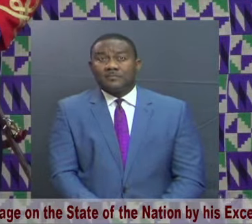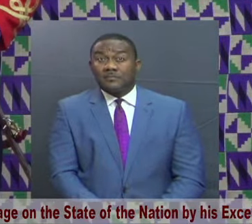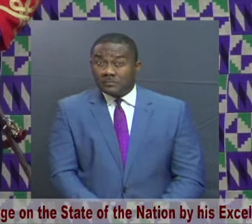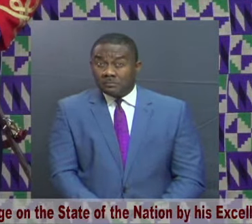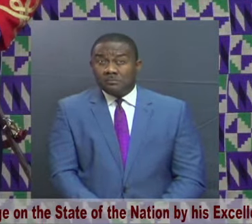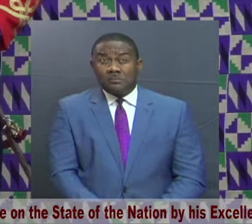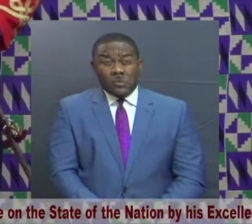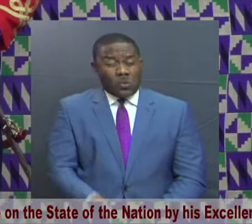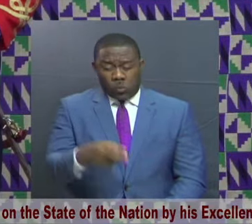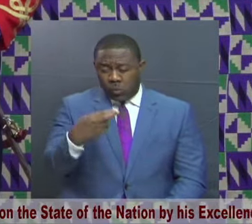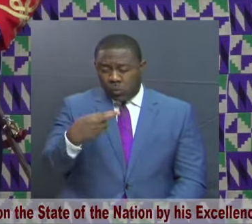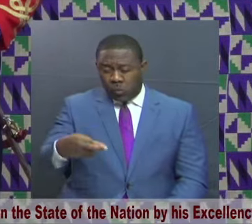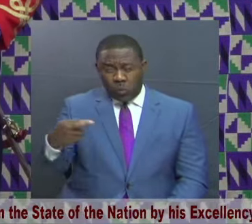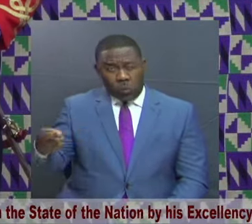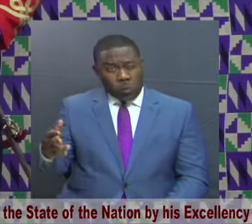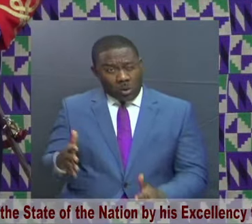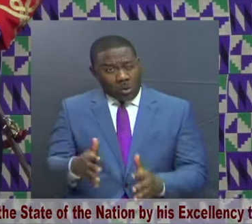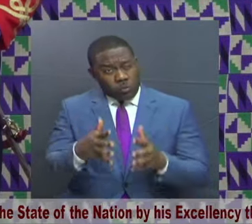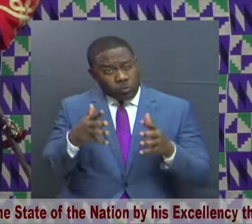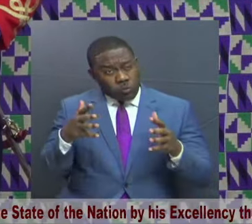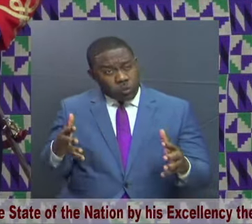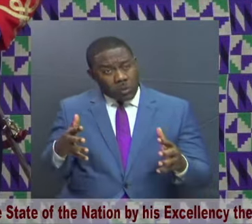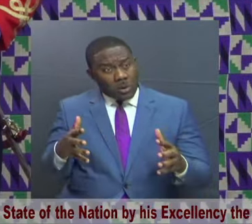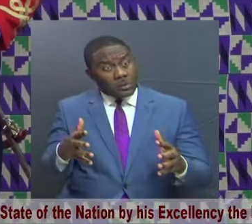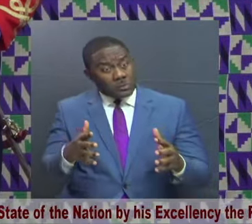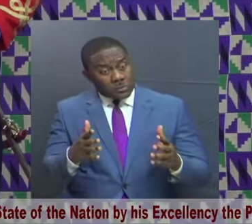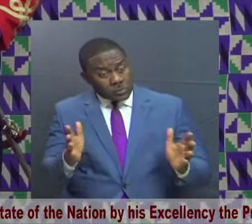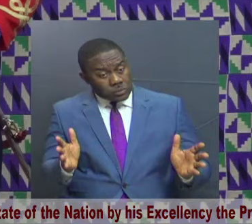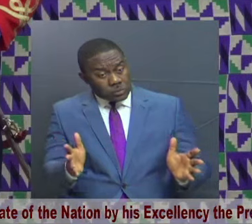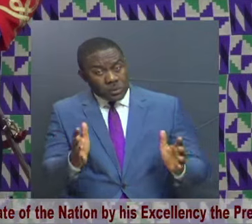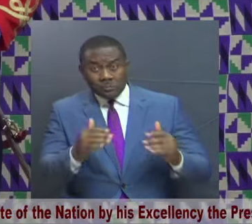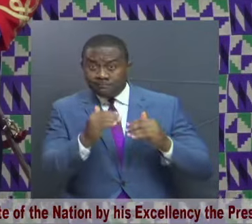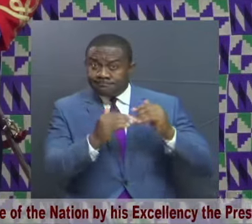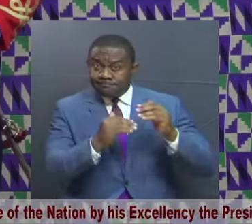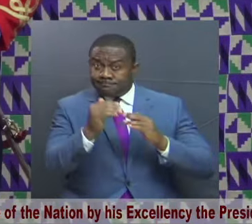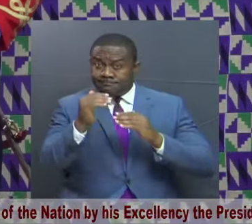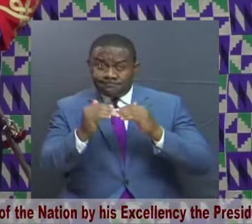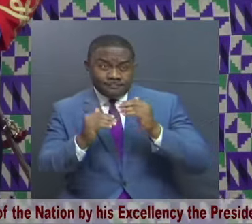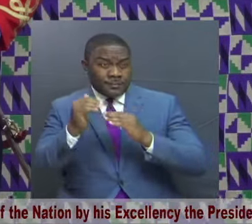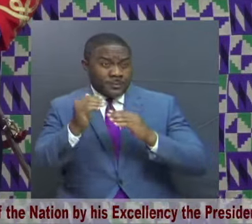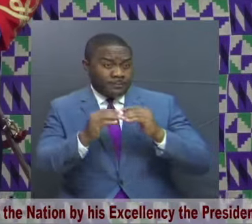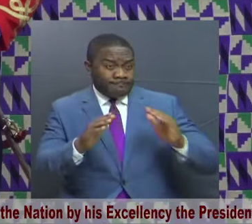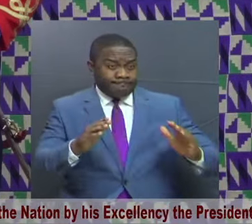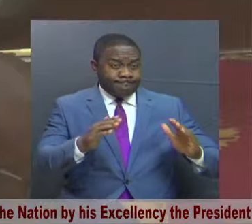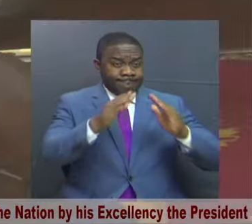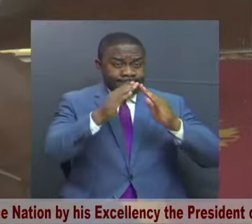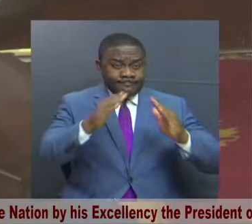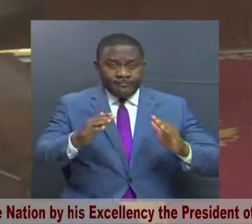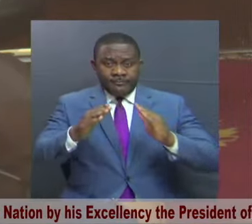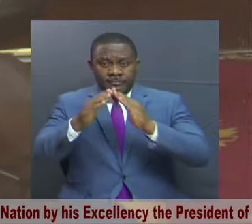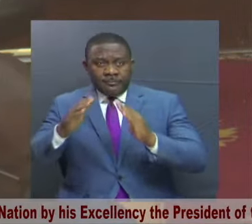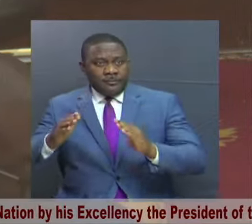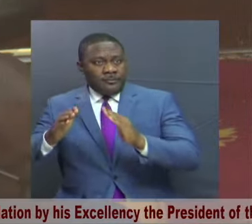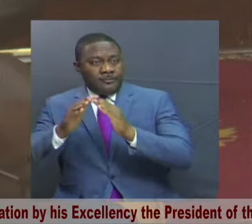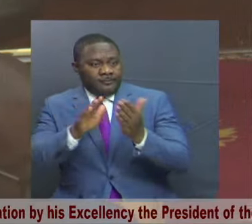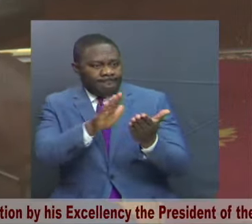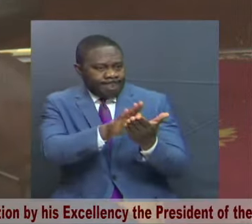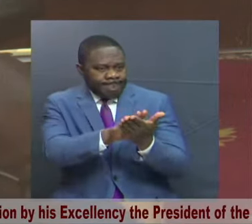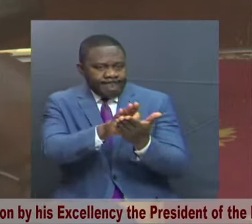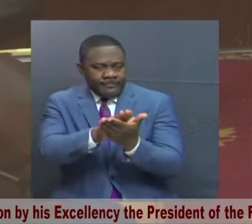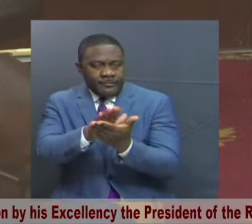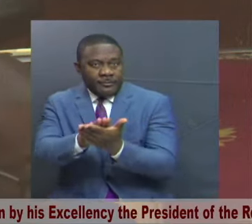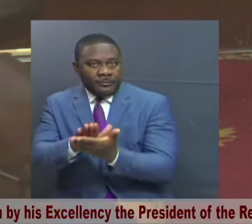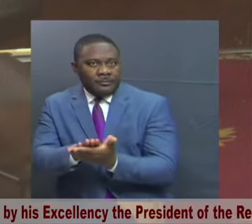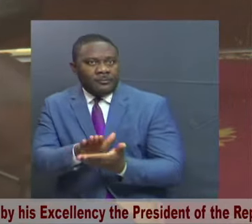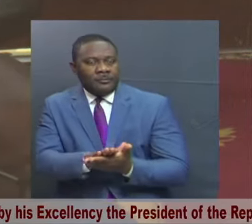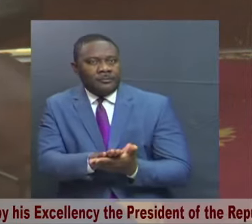resources has gone into the provision of in infrastructure at all levels of the educational system but a